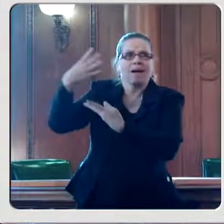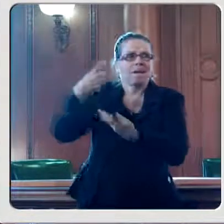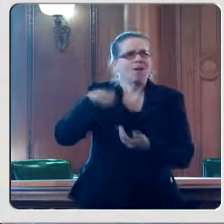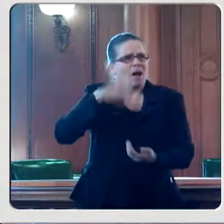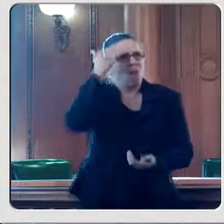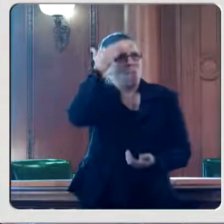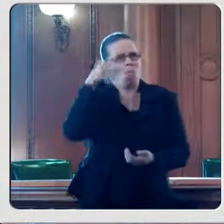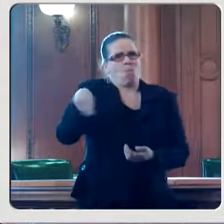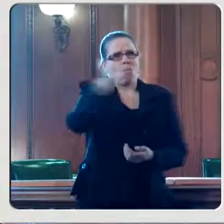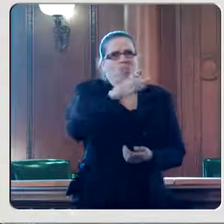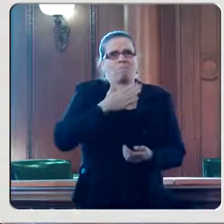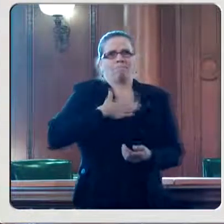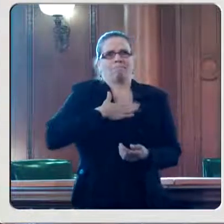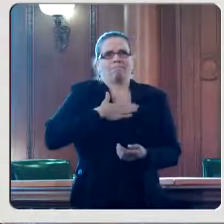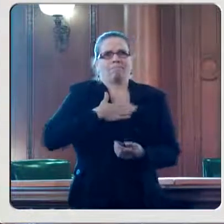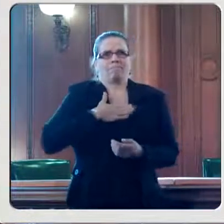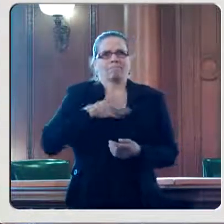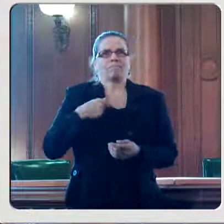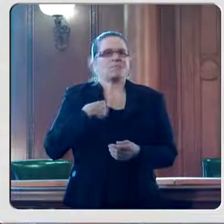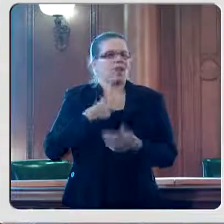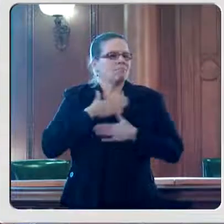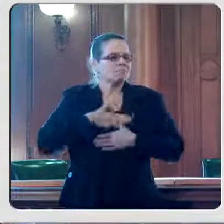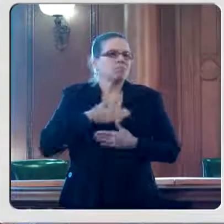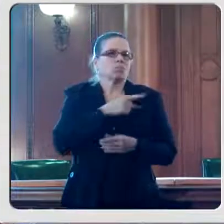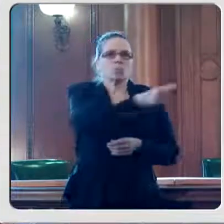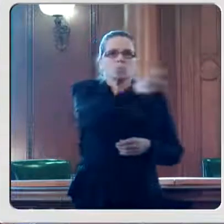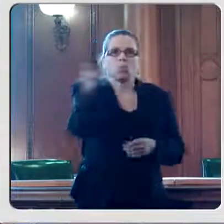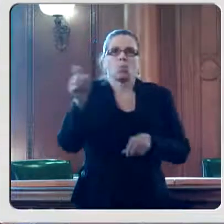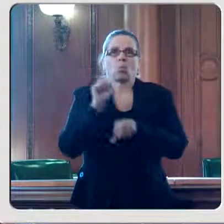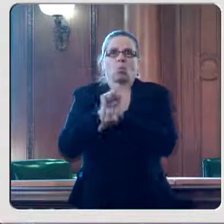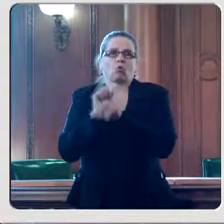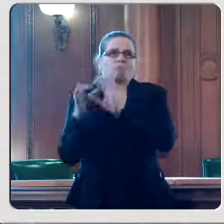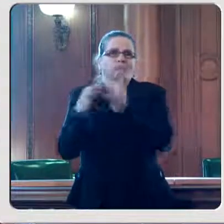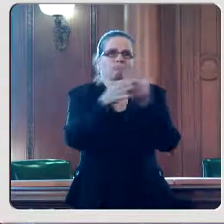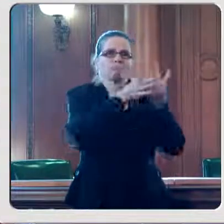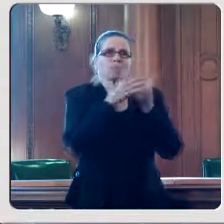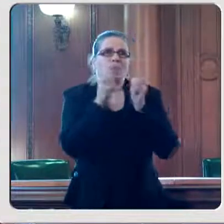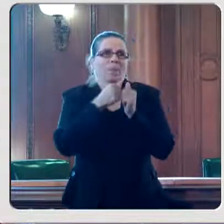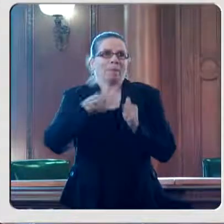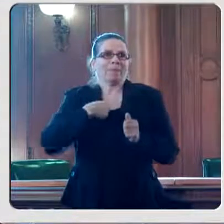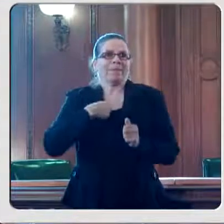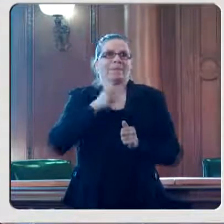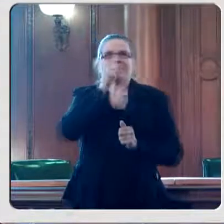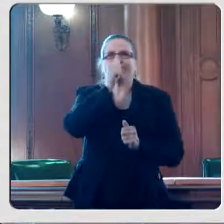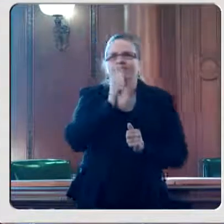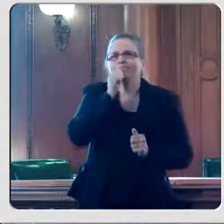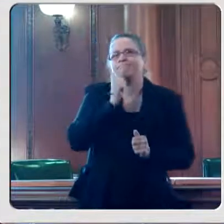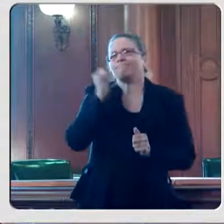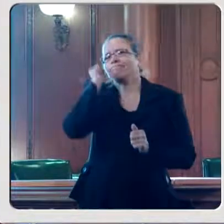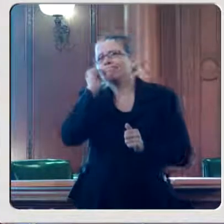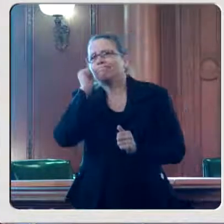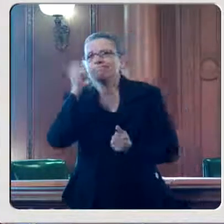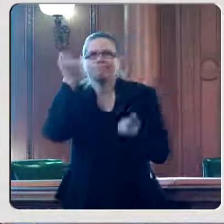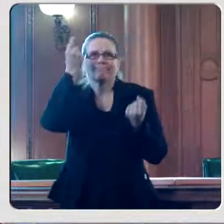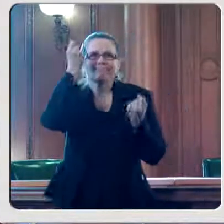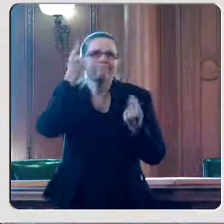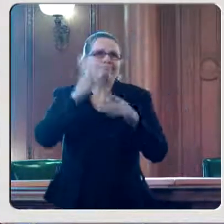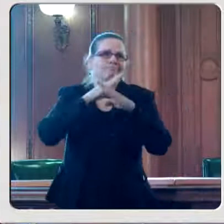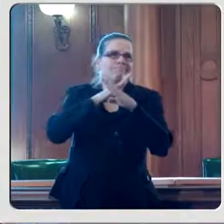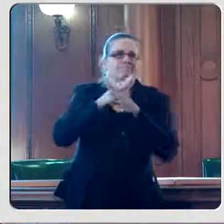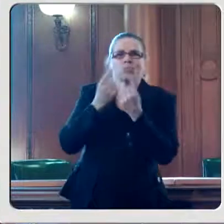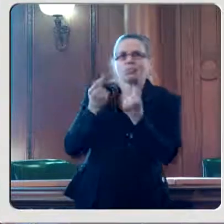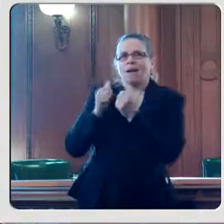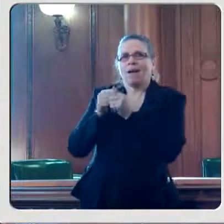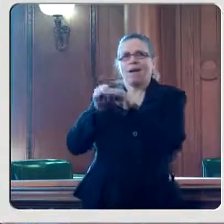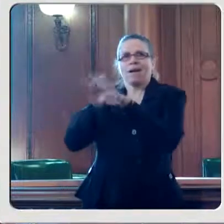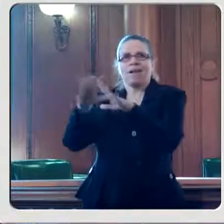deeply appreciate your continued efforts to work with us and your patience and understanding, as I do my cabinet heads all the way